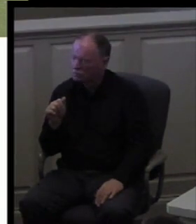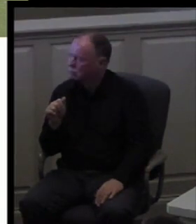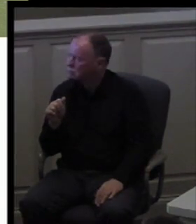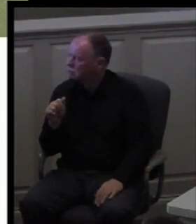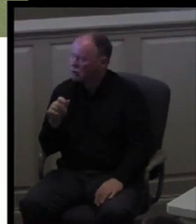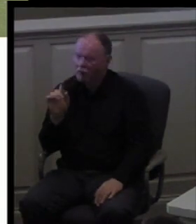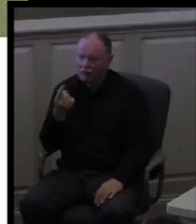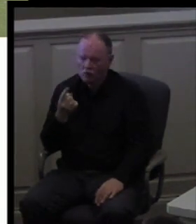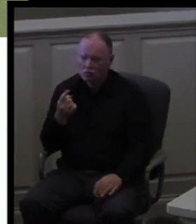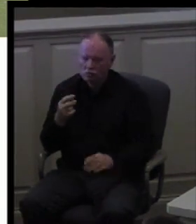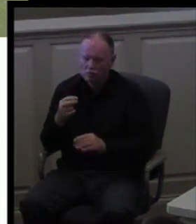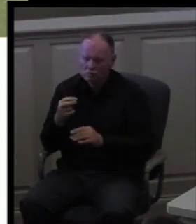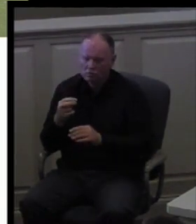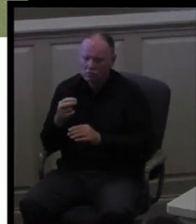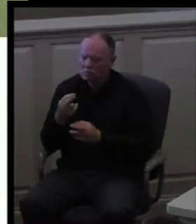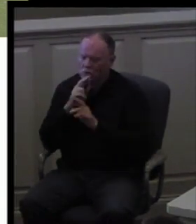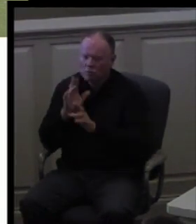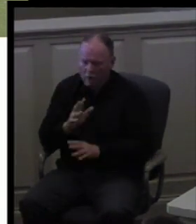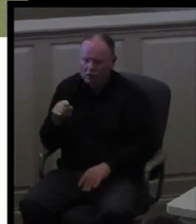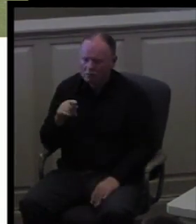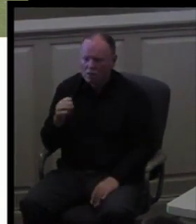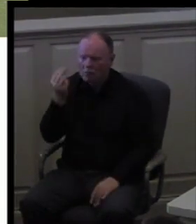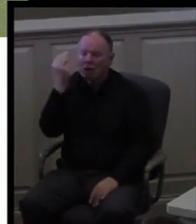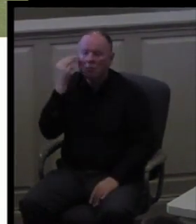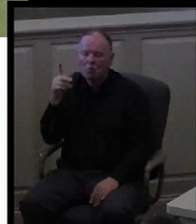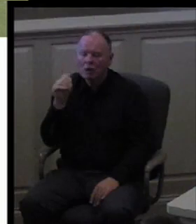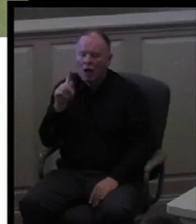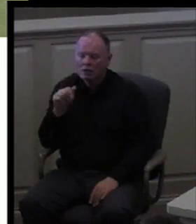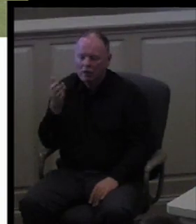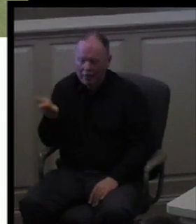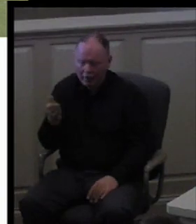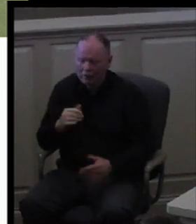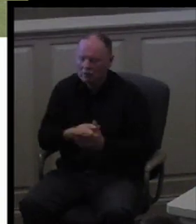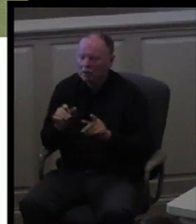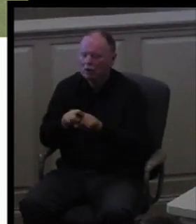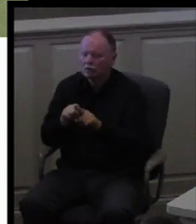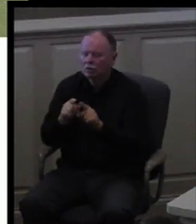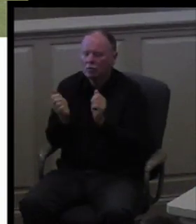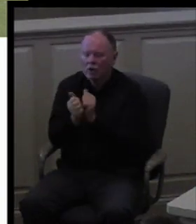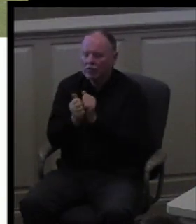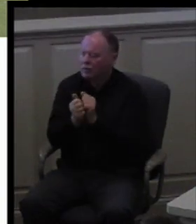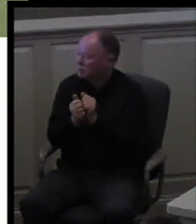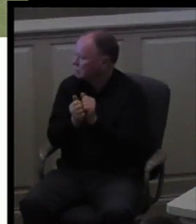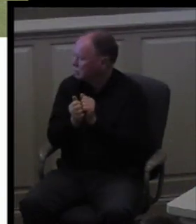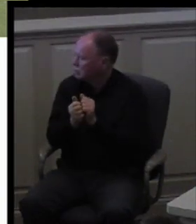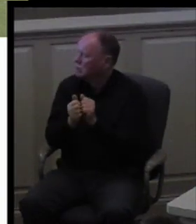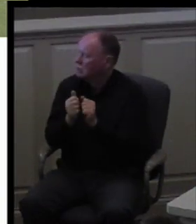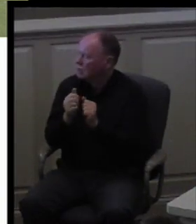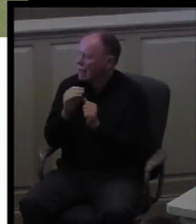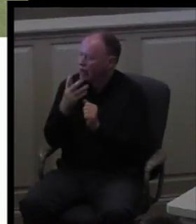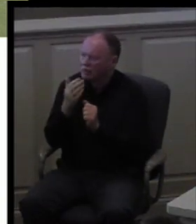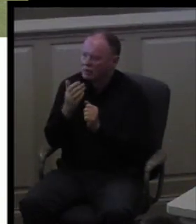First Responders Memorial Plaza there, which, by the way, with the addition of the piece from the World Trade